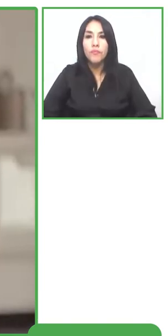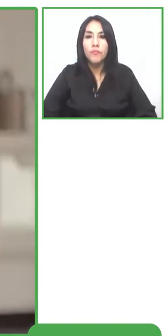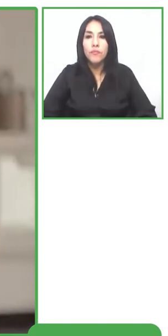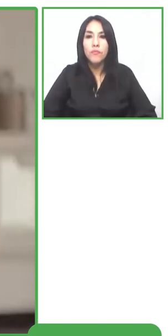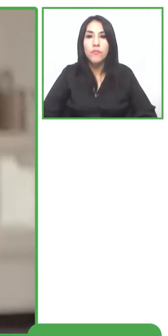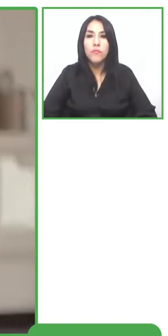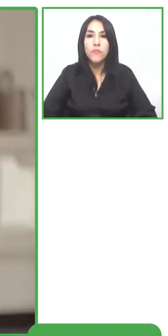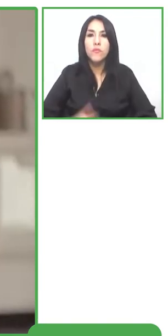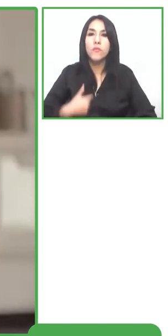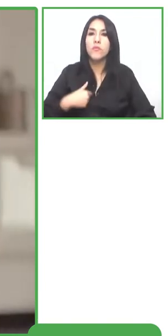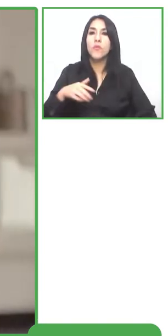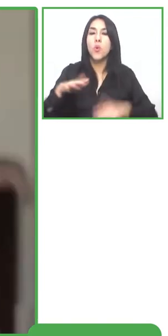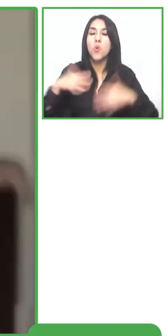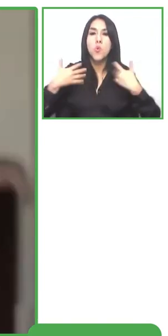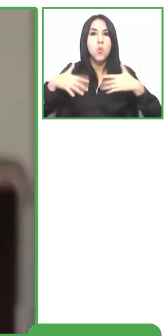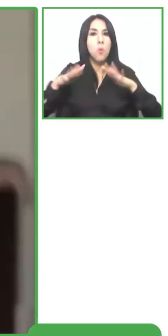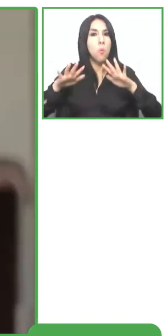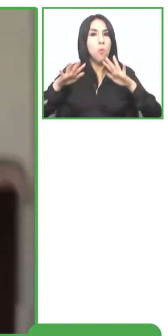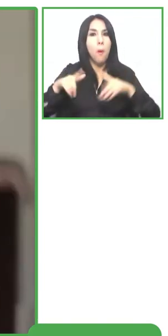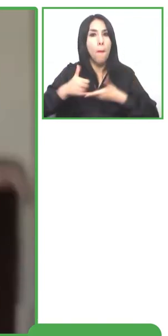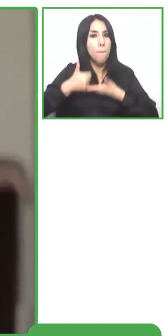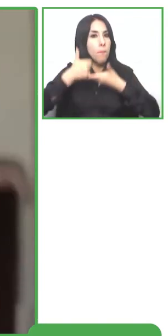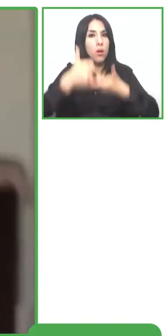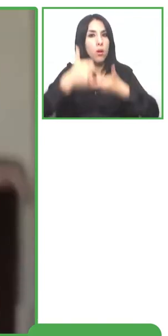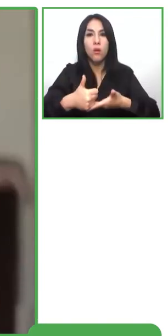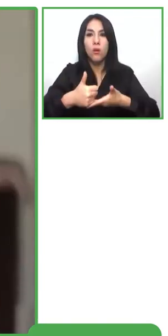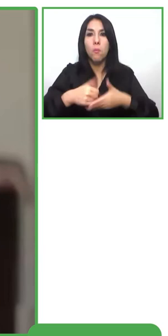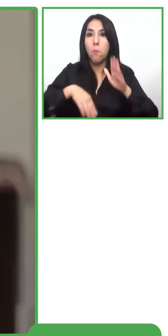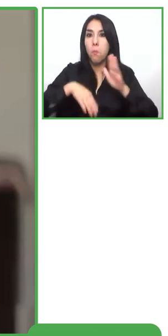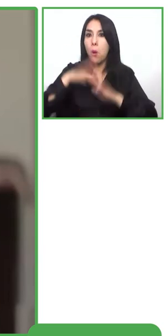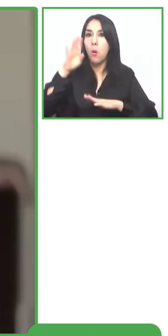because they're now,